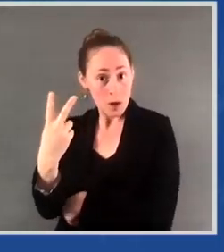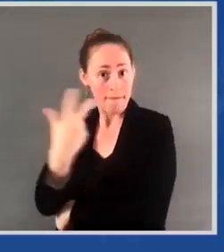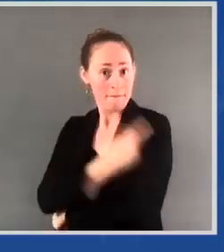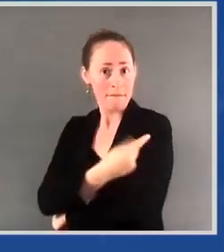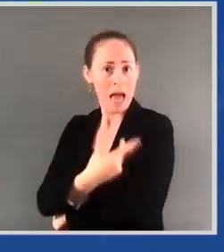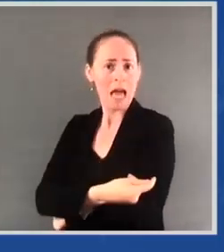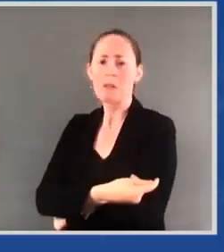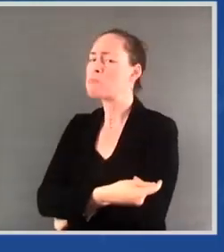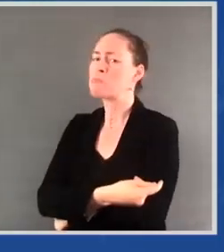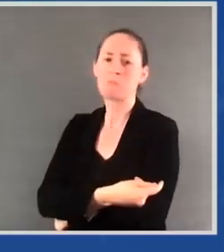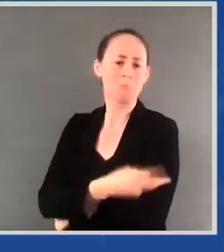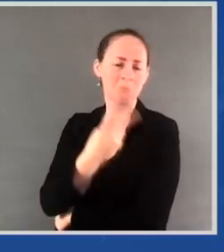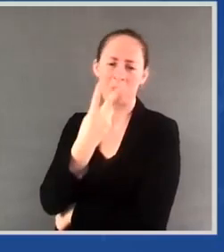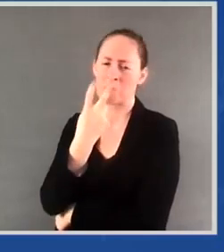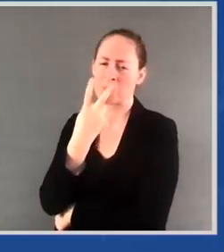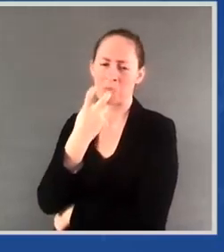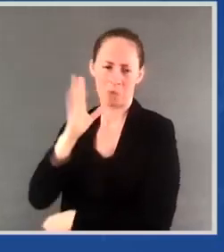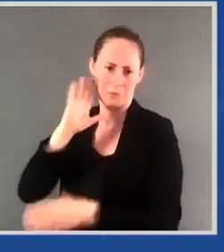anything other than,